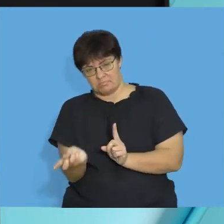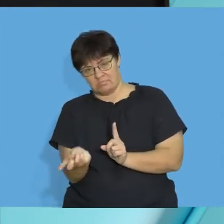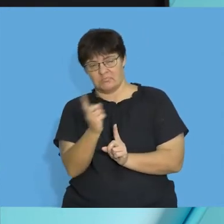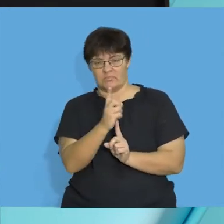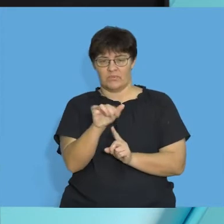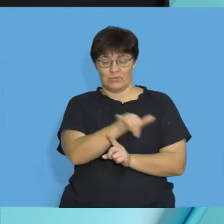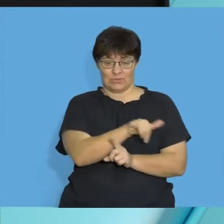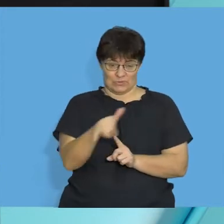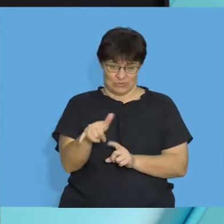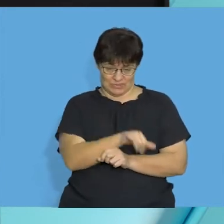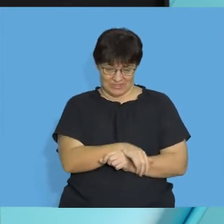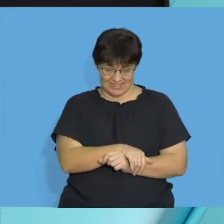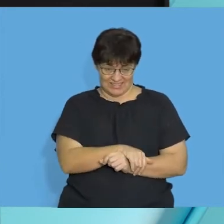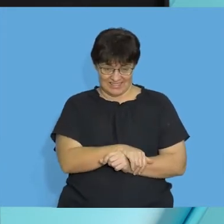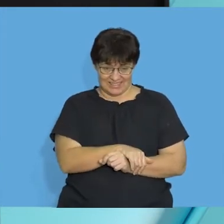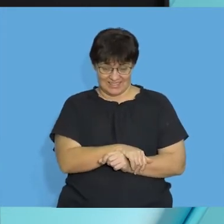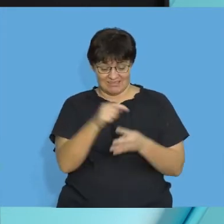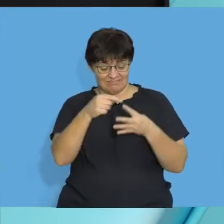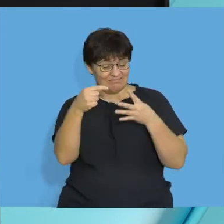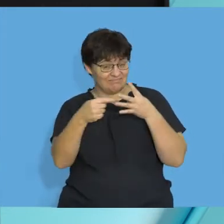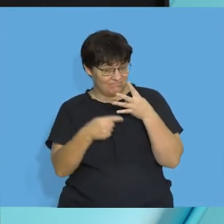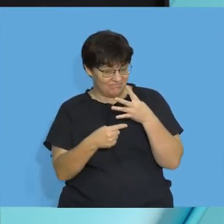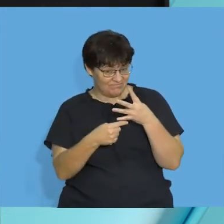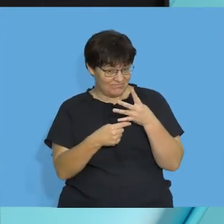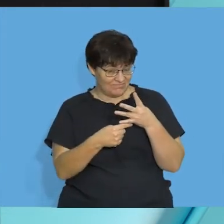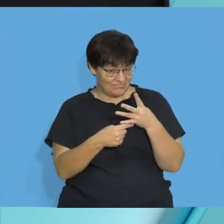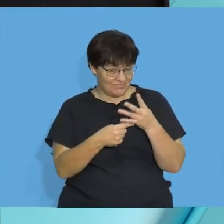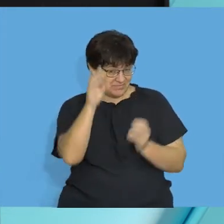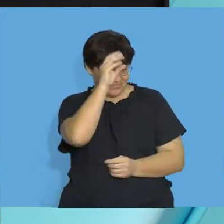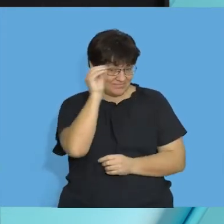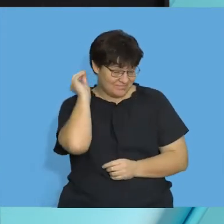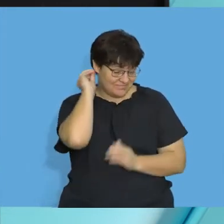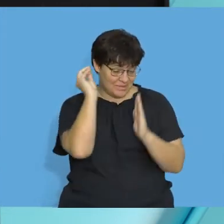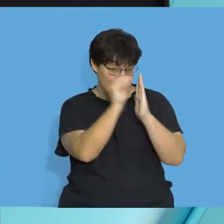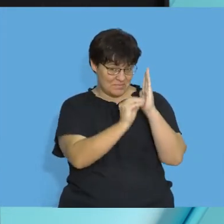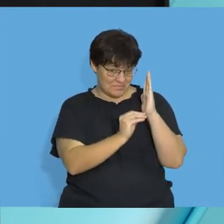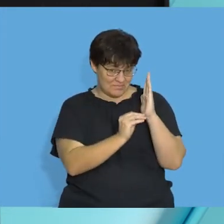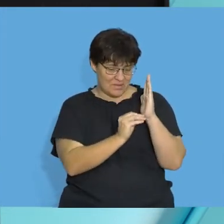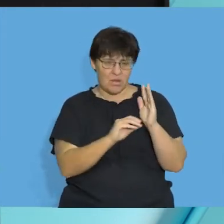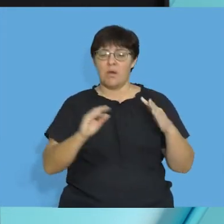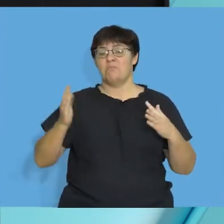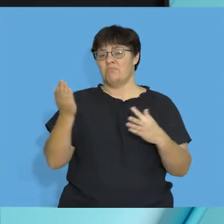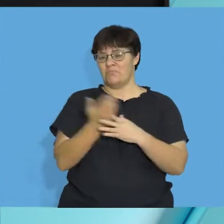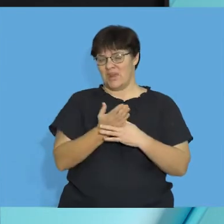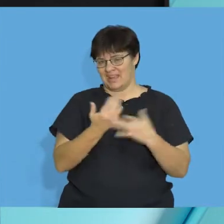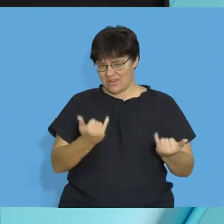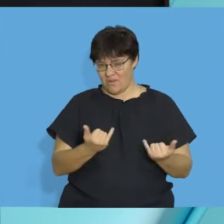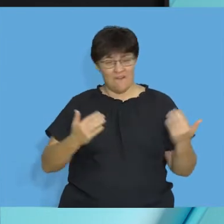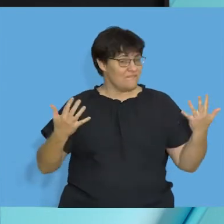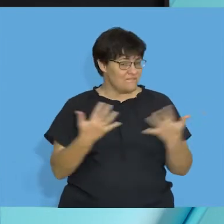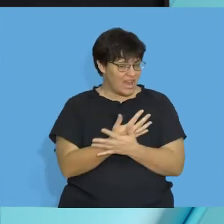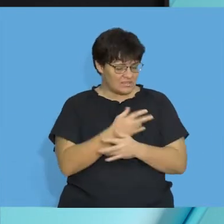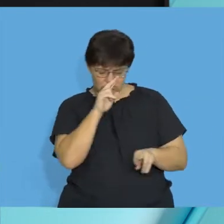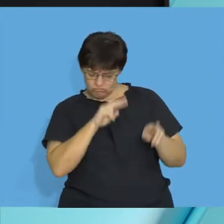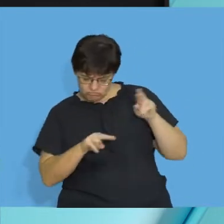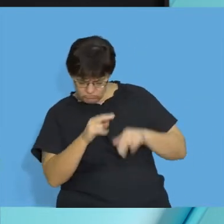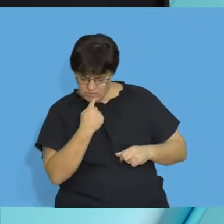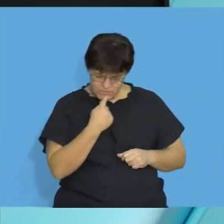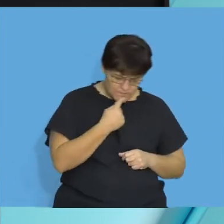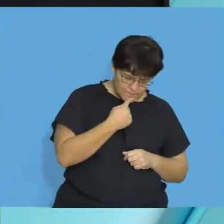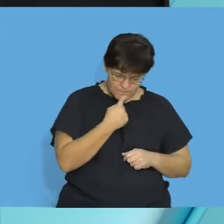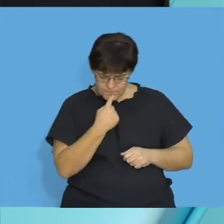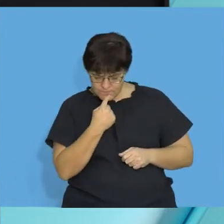I hope you've got all these facts together. Please make sure you take a very quick break, revise the few facts that we've